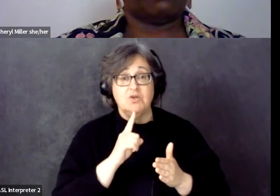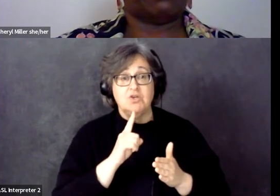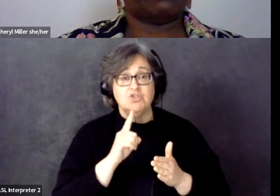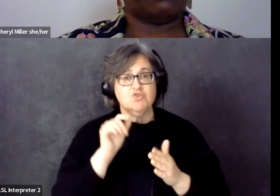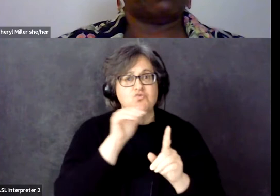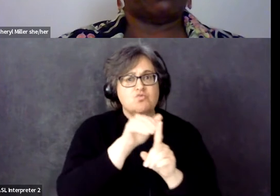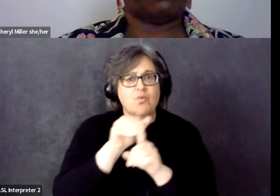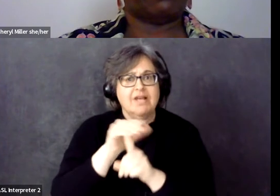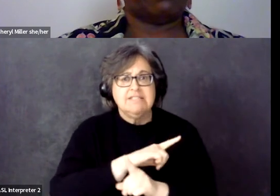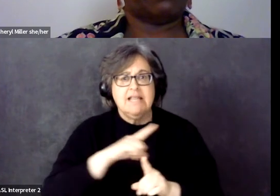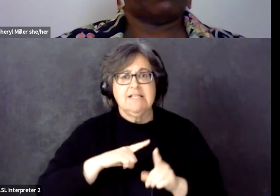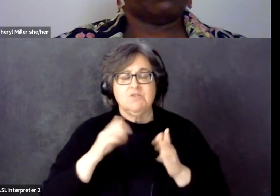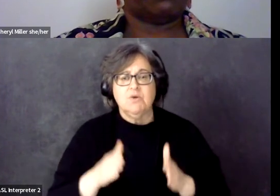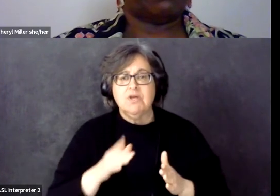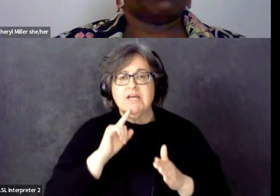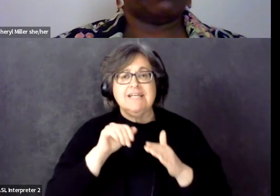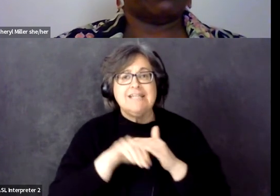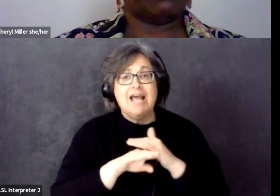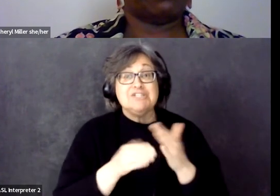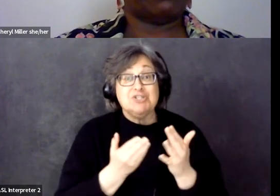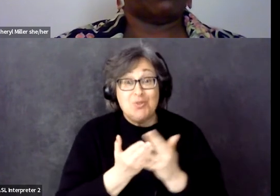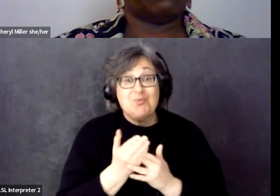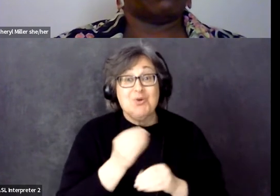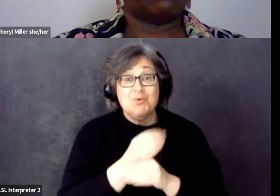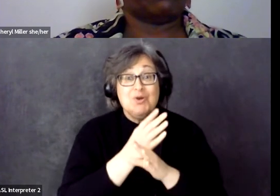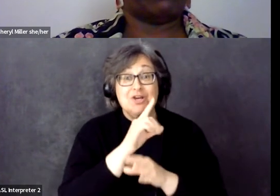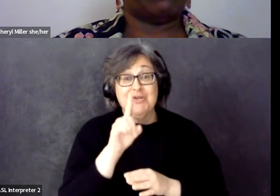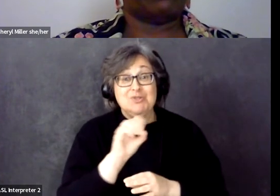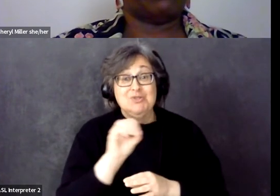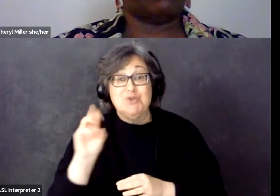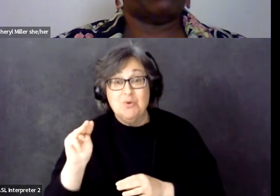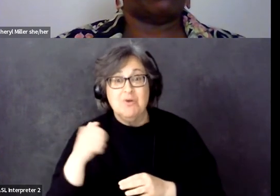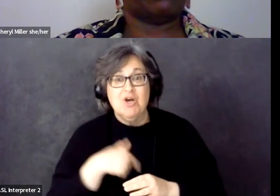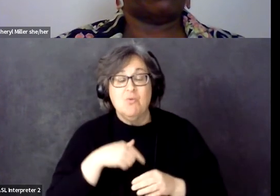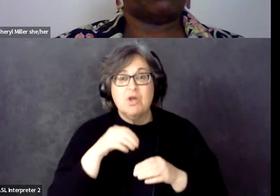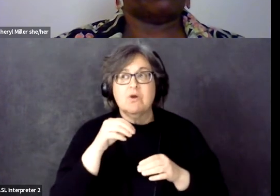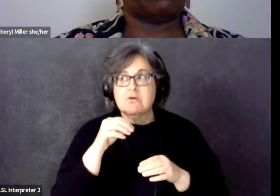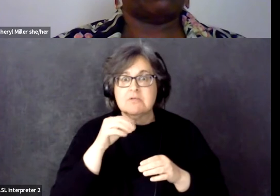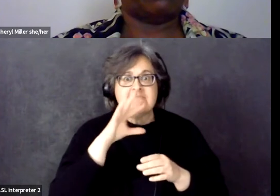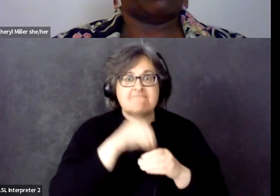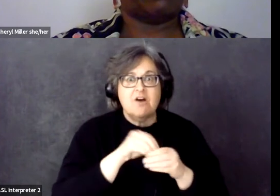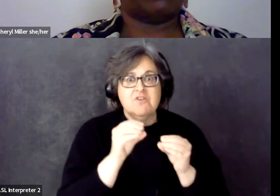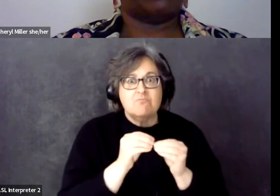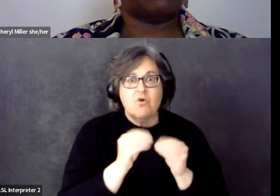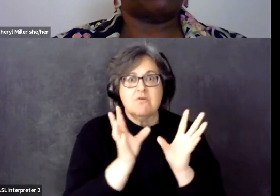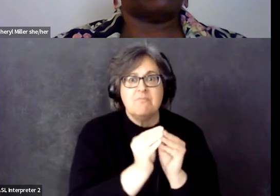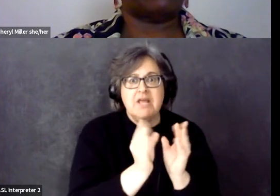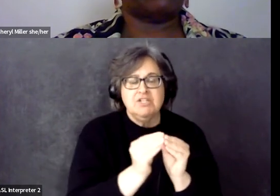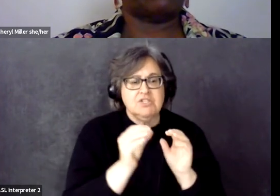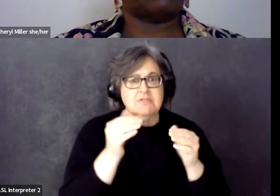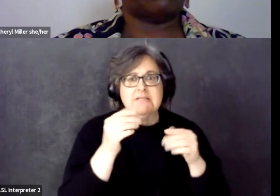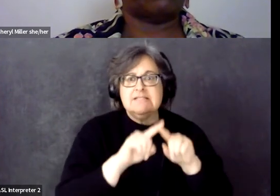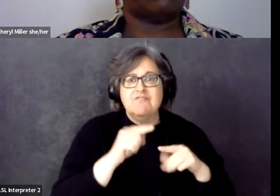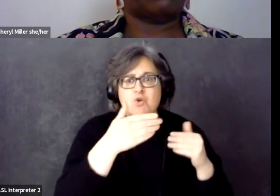legislators was access through Zoom. It allowed us to be in more rooms to actually talk